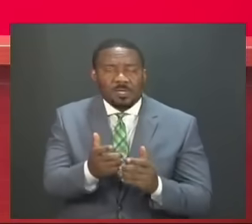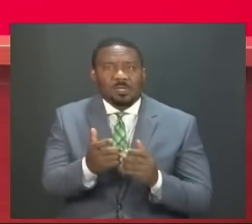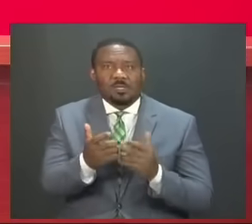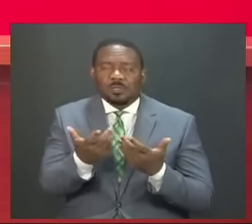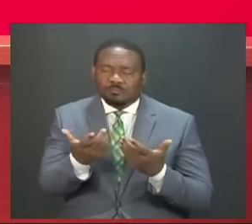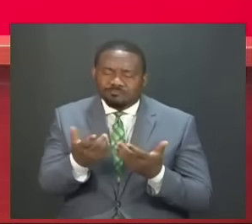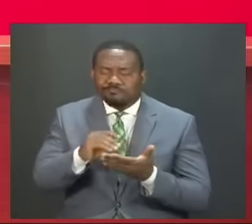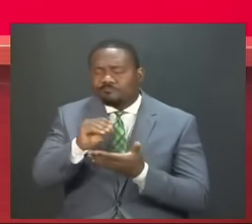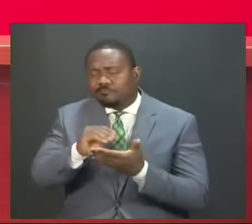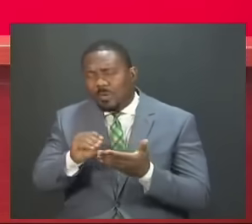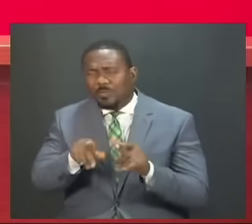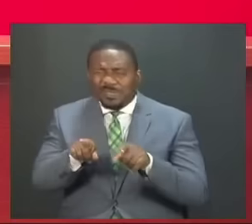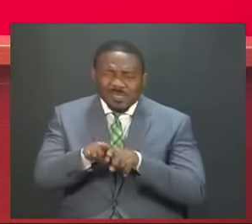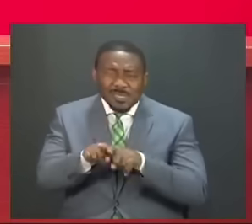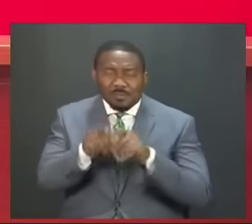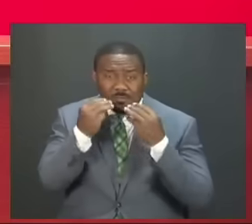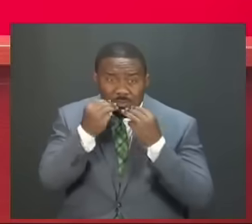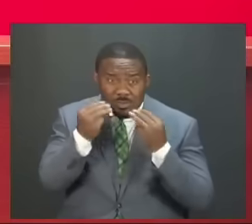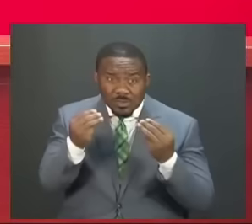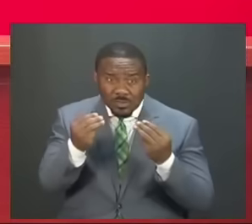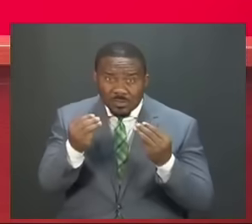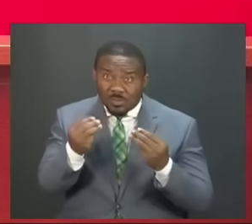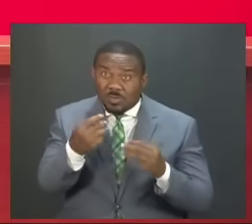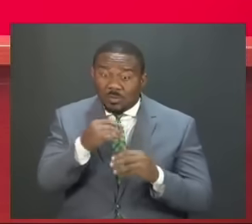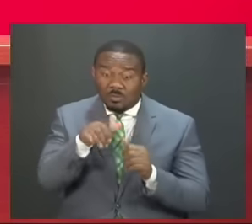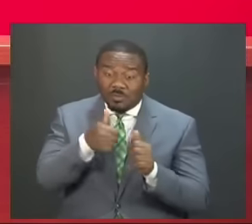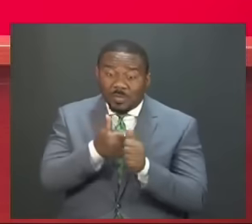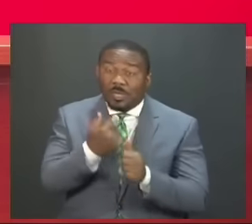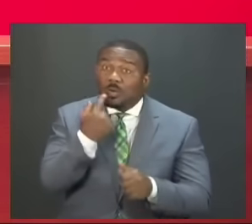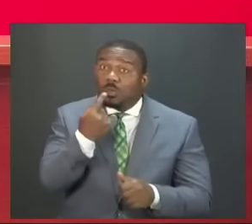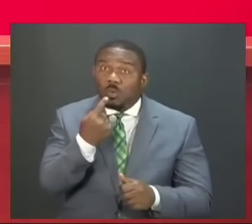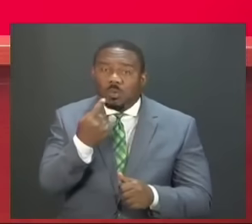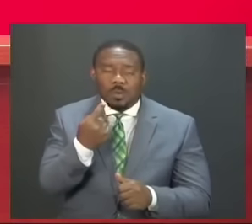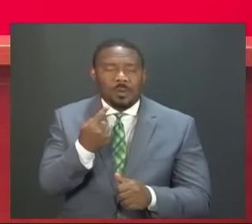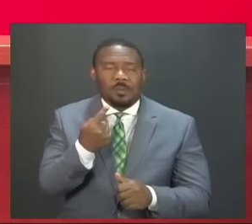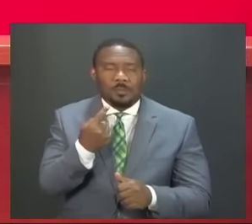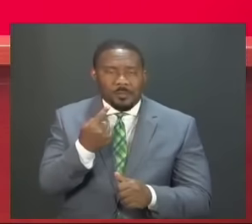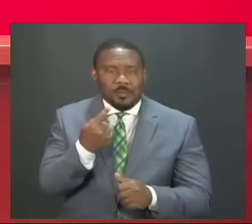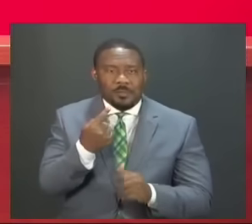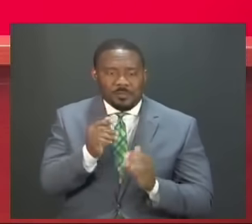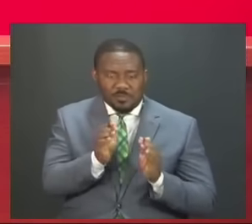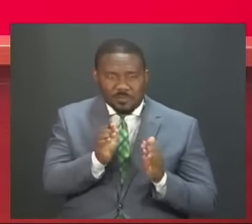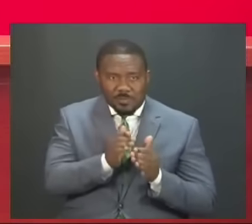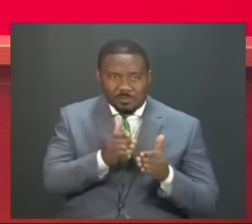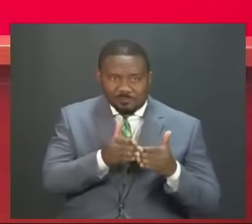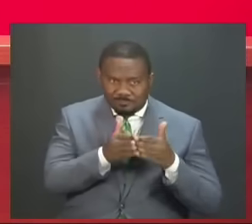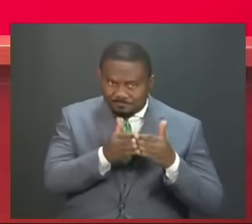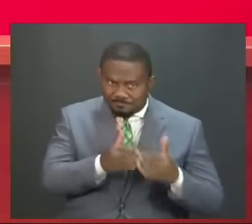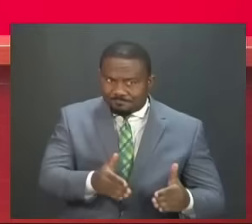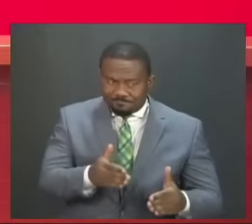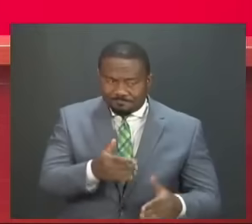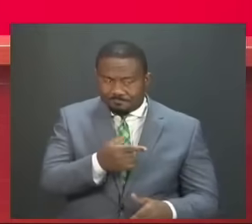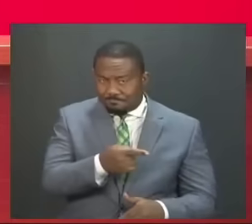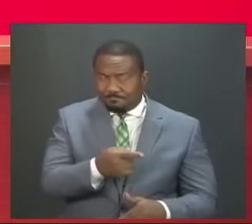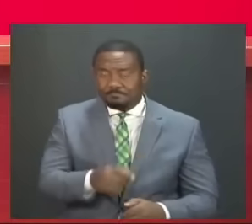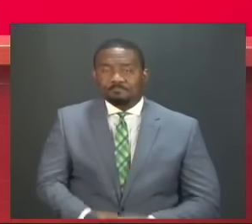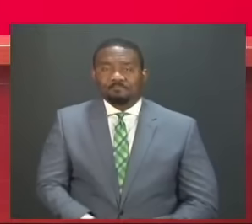motion by the minority leader, as required by the standing orders.